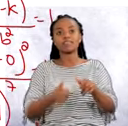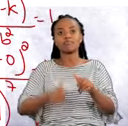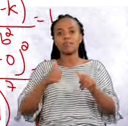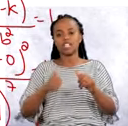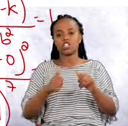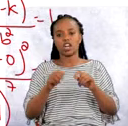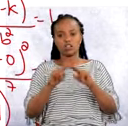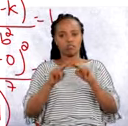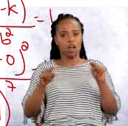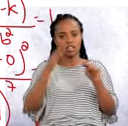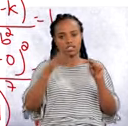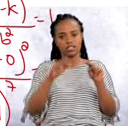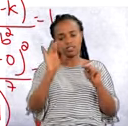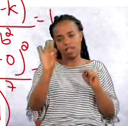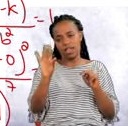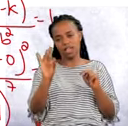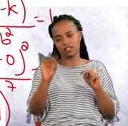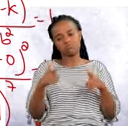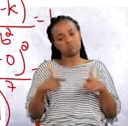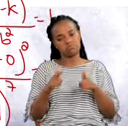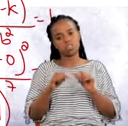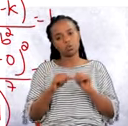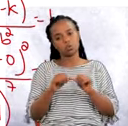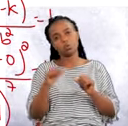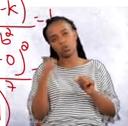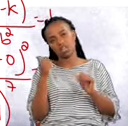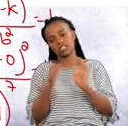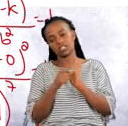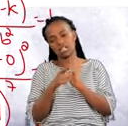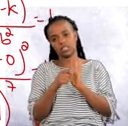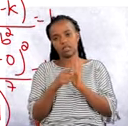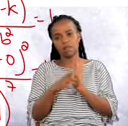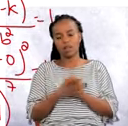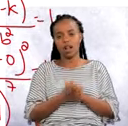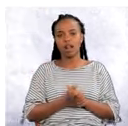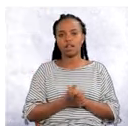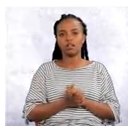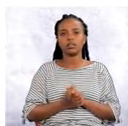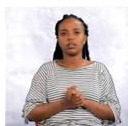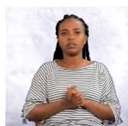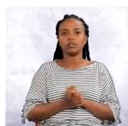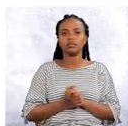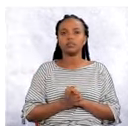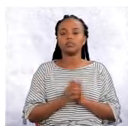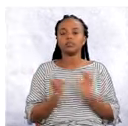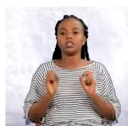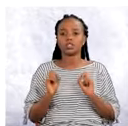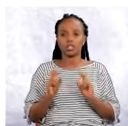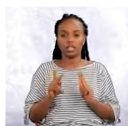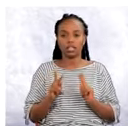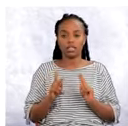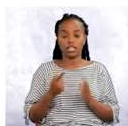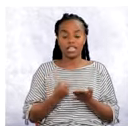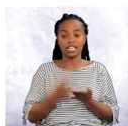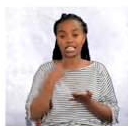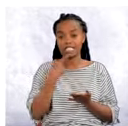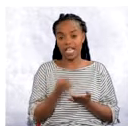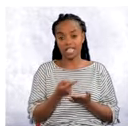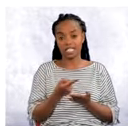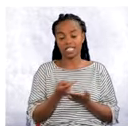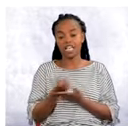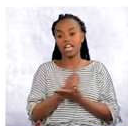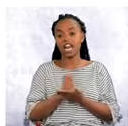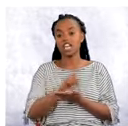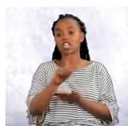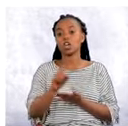axis it is 8. Now let's continue to the next example. Okay, here it says